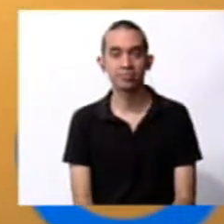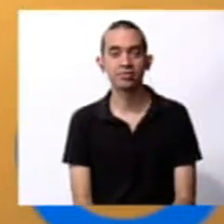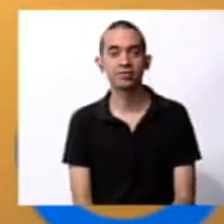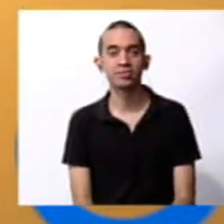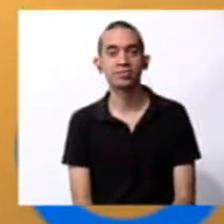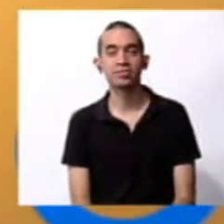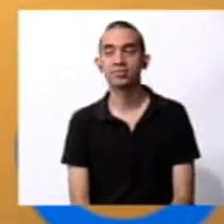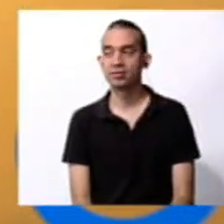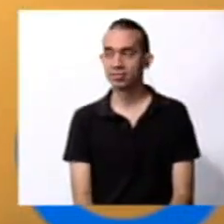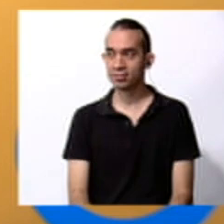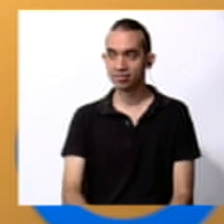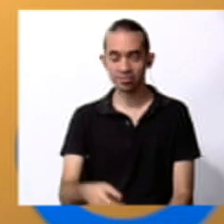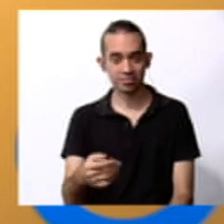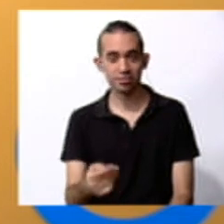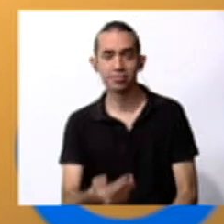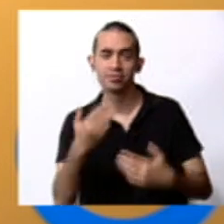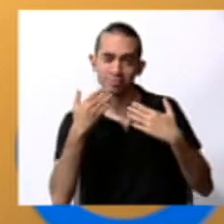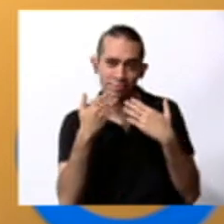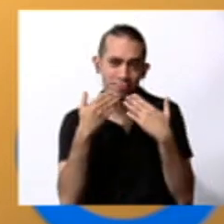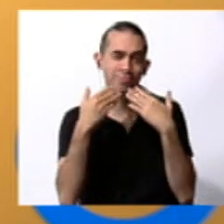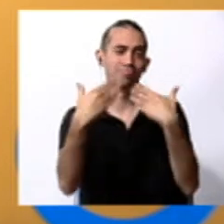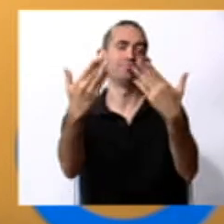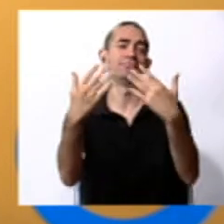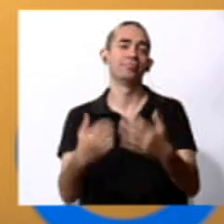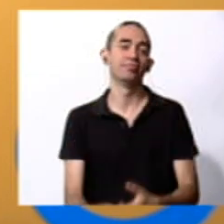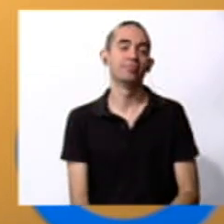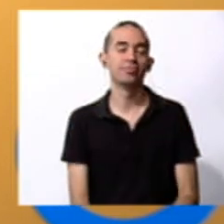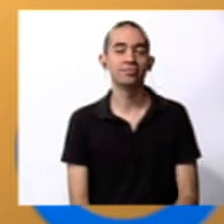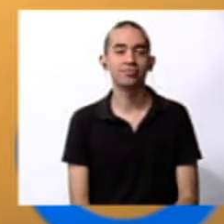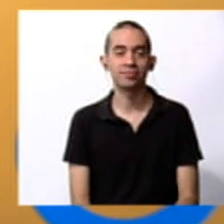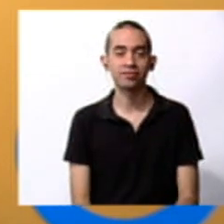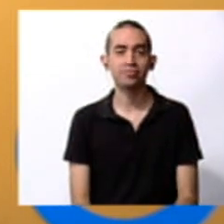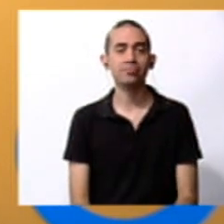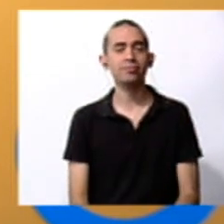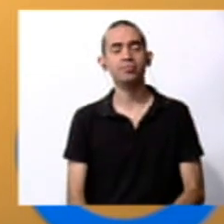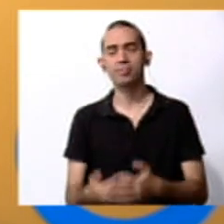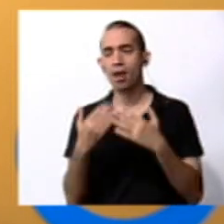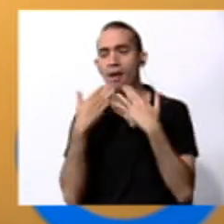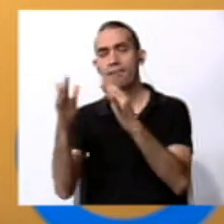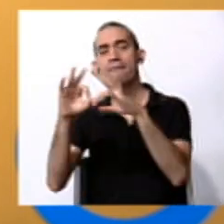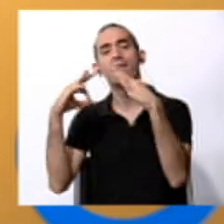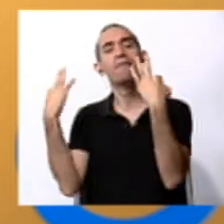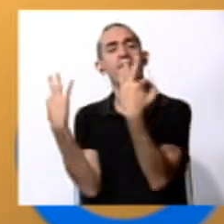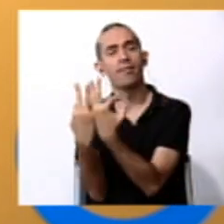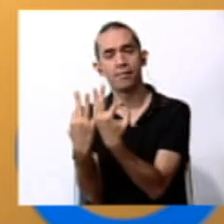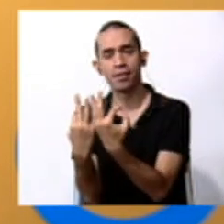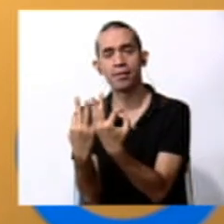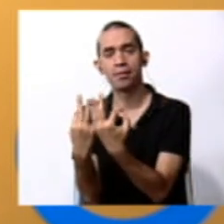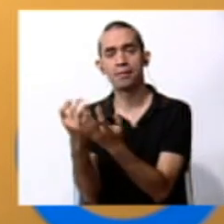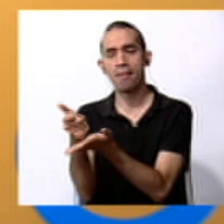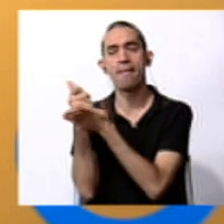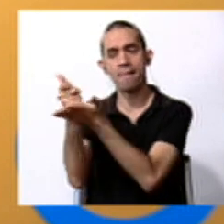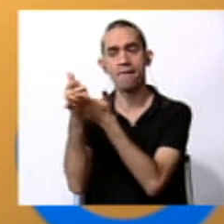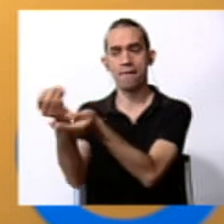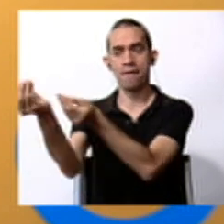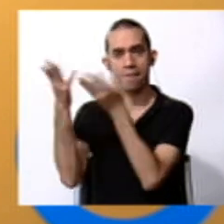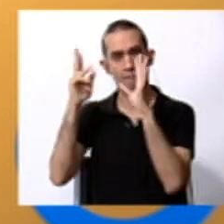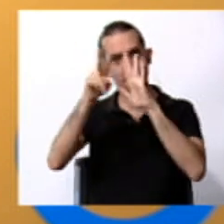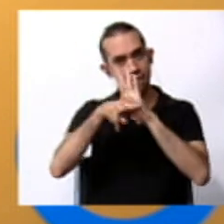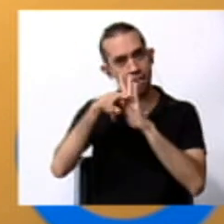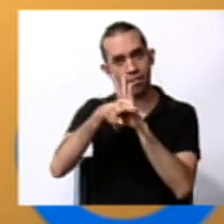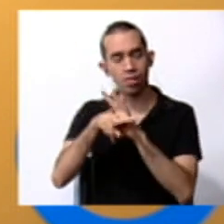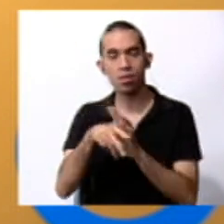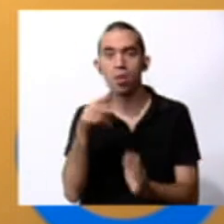See you, Sebastian. Thank you very much. And thank also your family for all your help. What